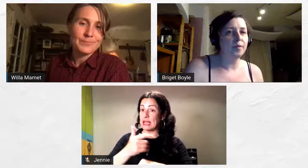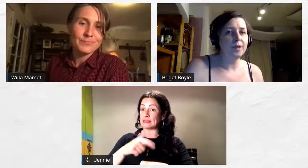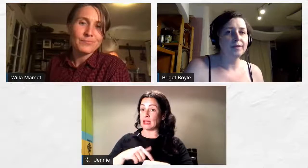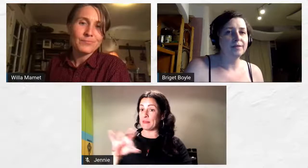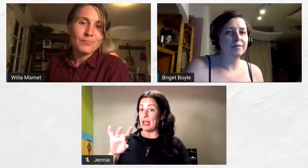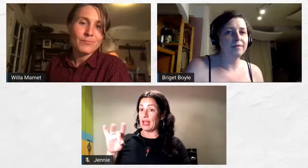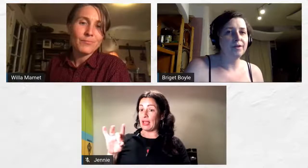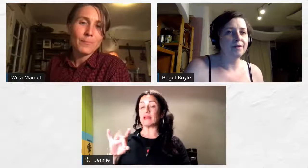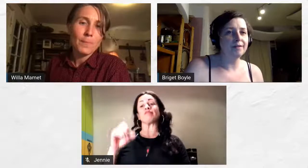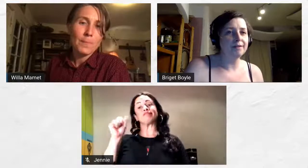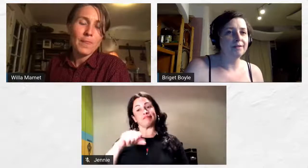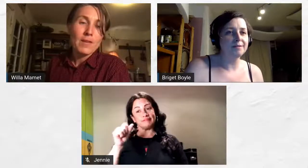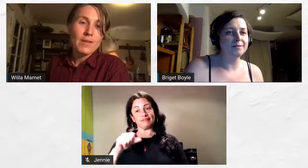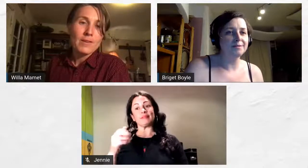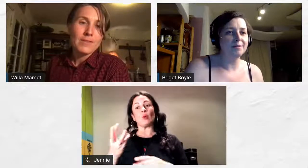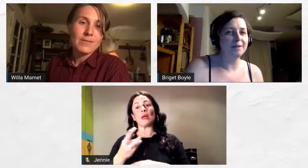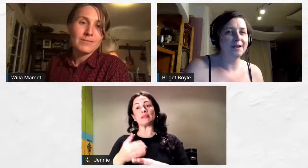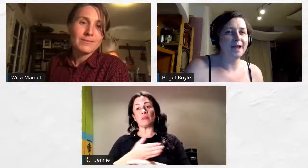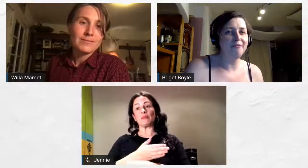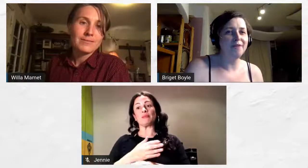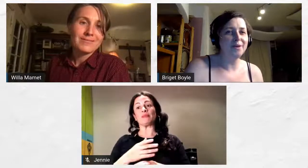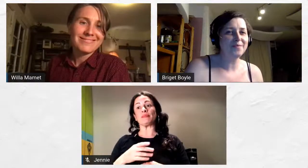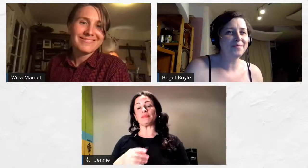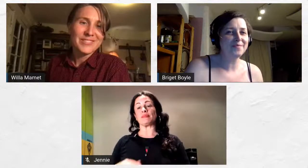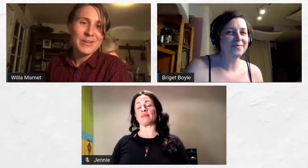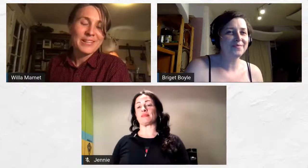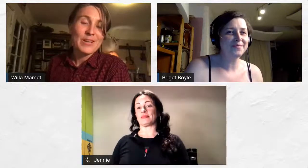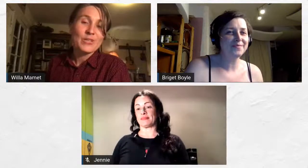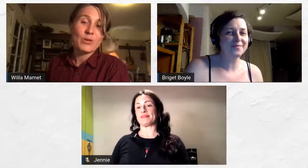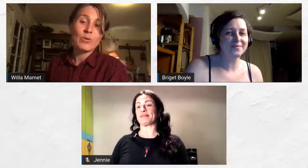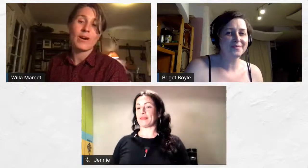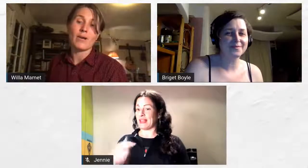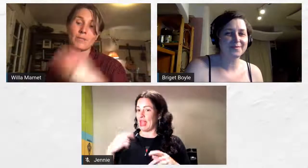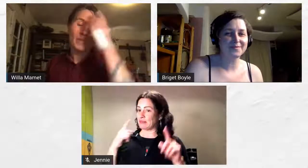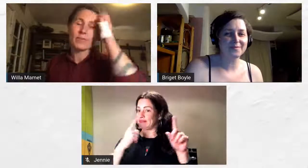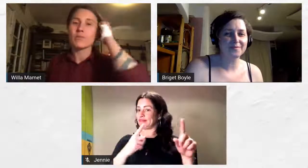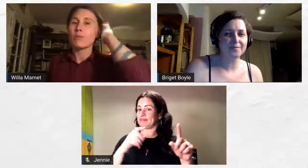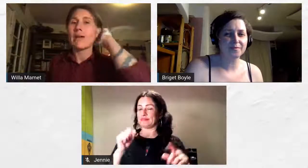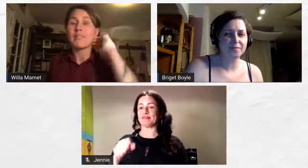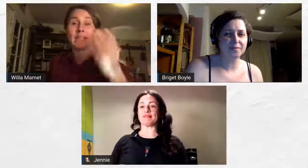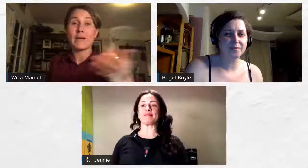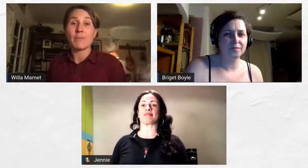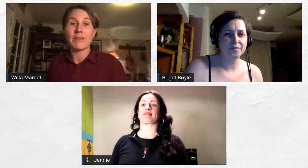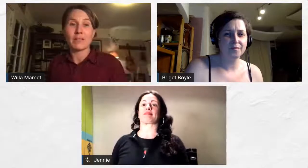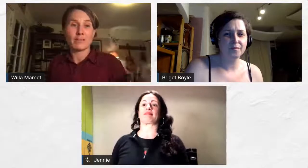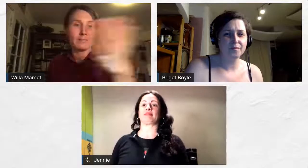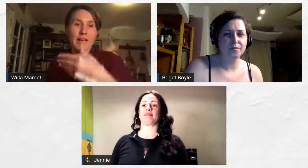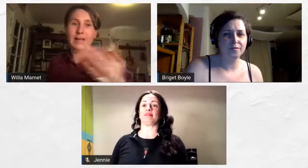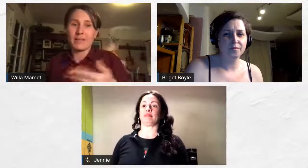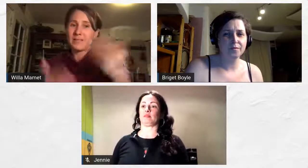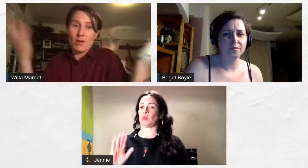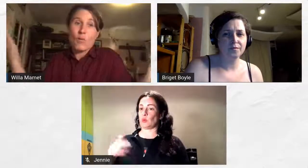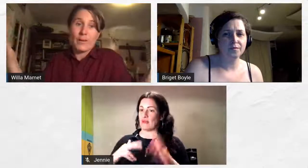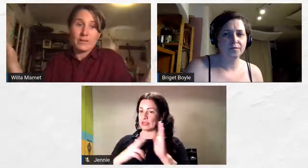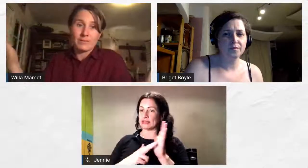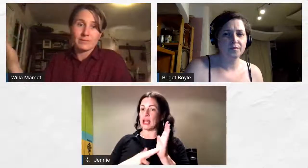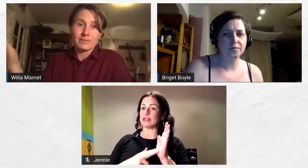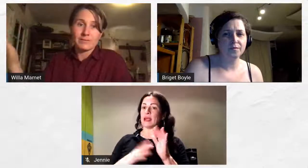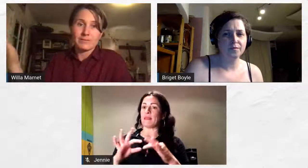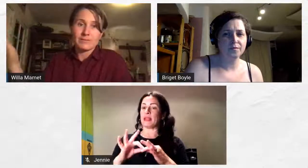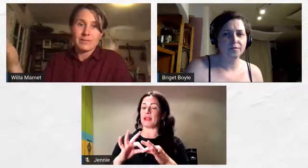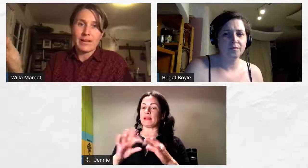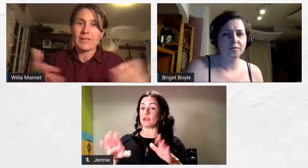8. Wednesday before. I think that's what we're going to aim for. Sweet. So we'll have a sign up link. It's